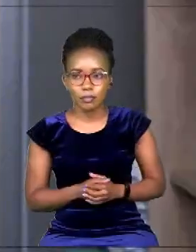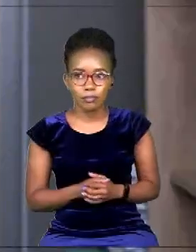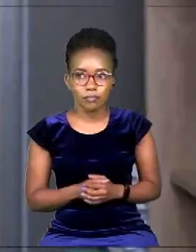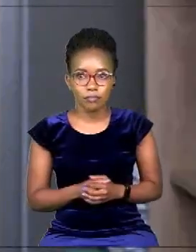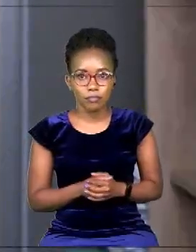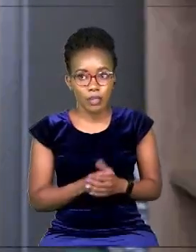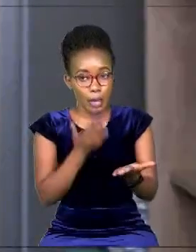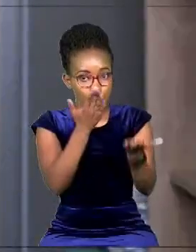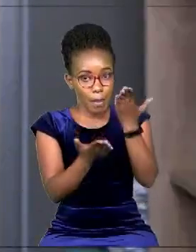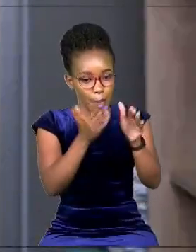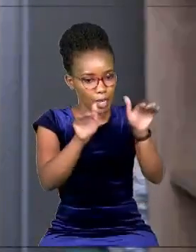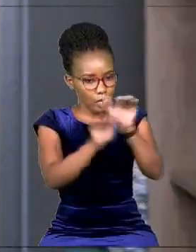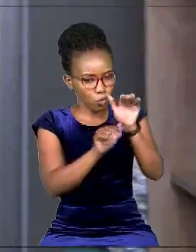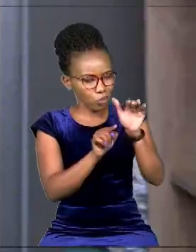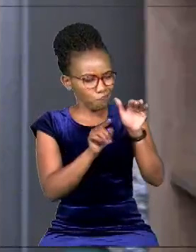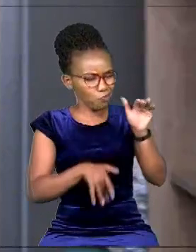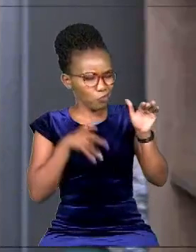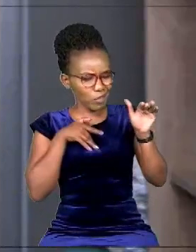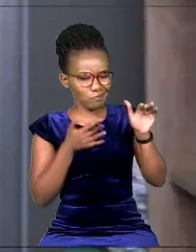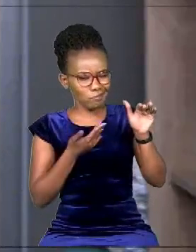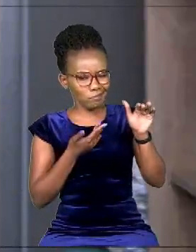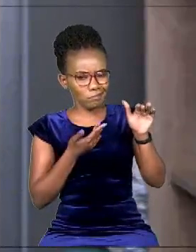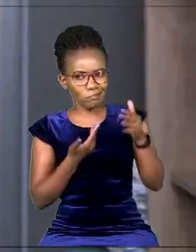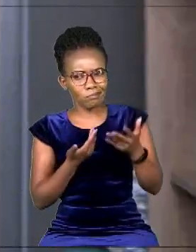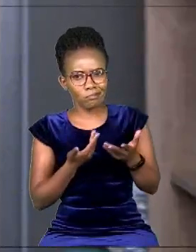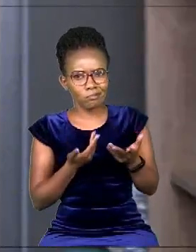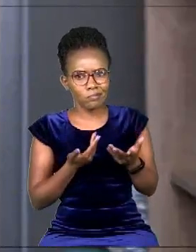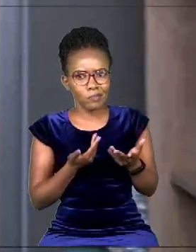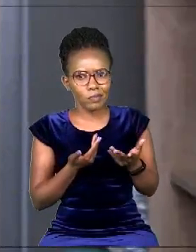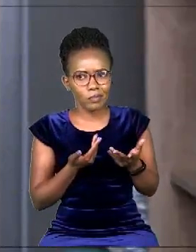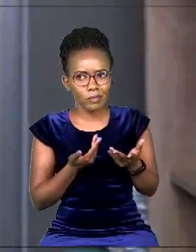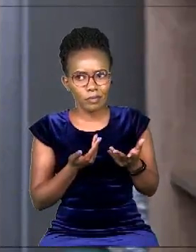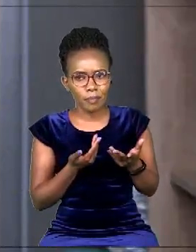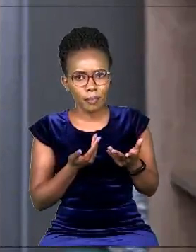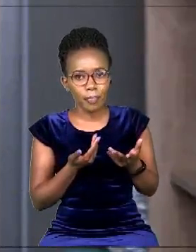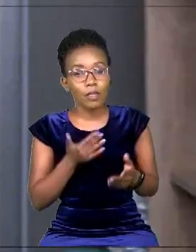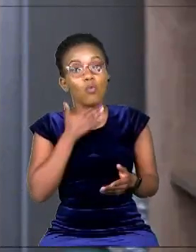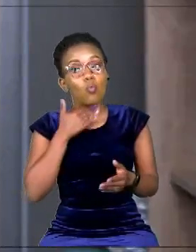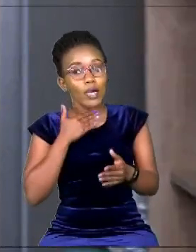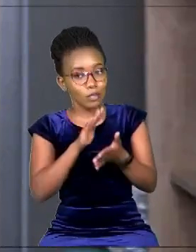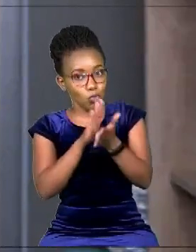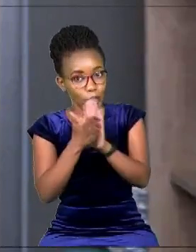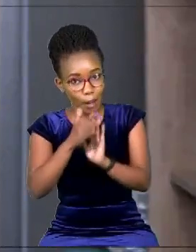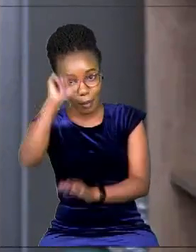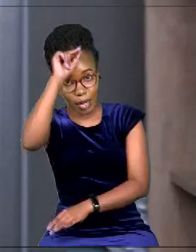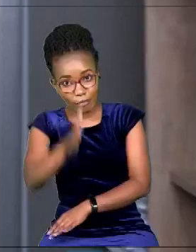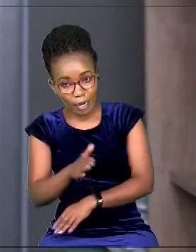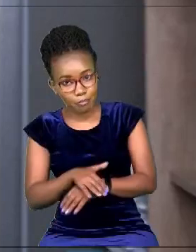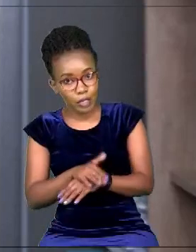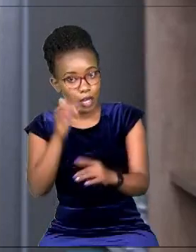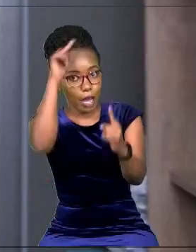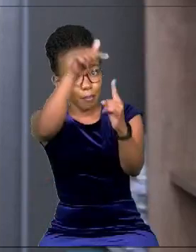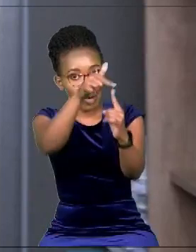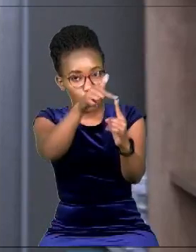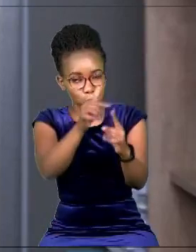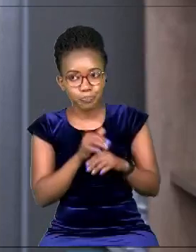have a deputy who feels with the time that they also want to become governors. Ambitions drive